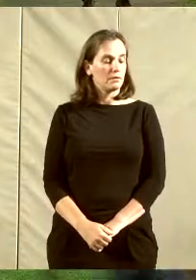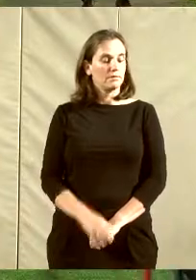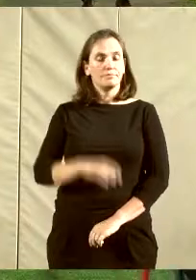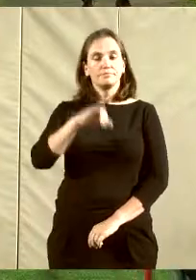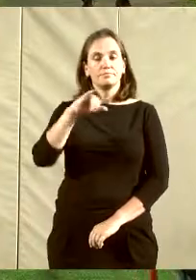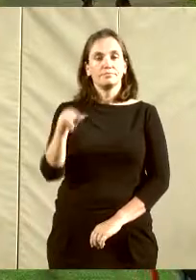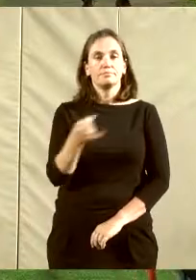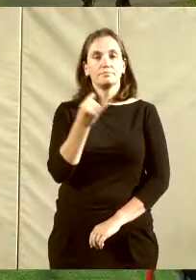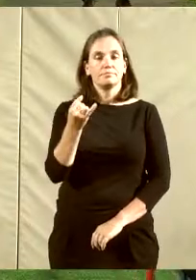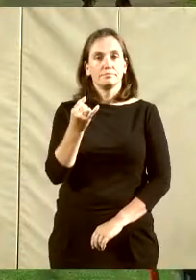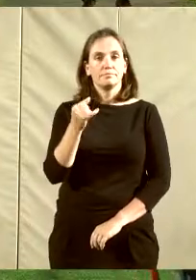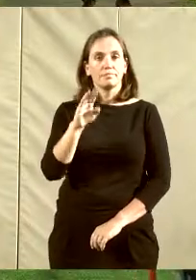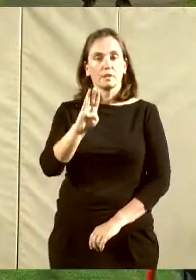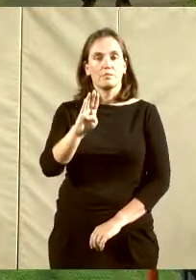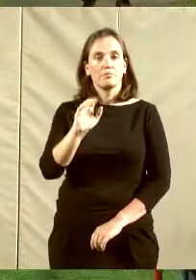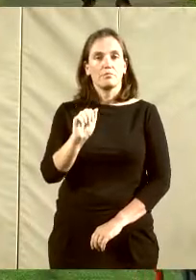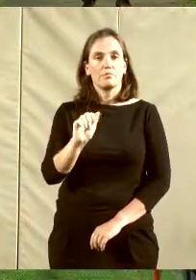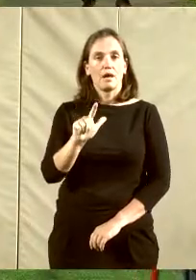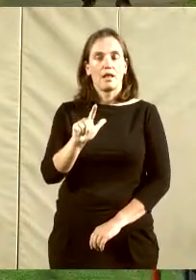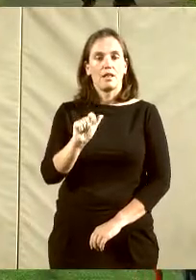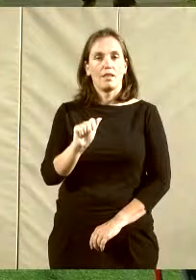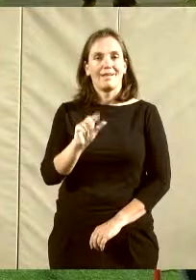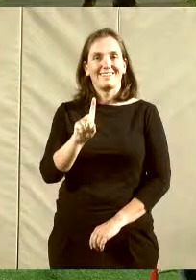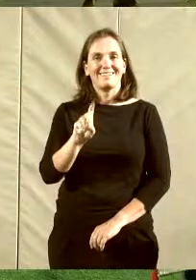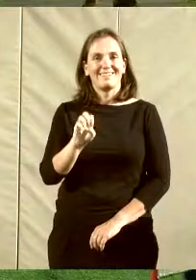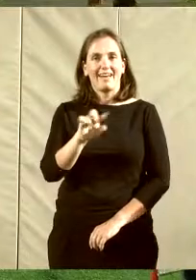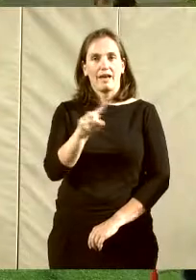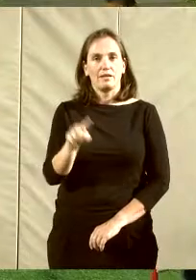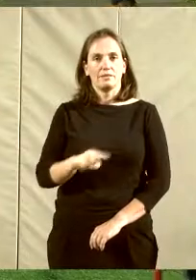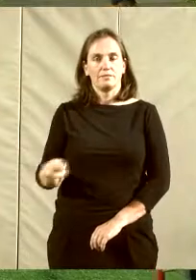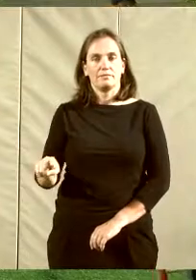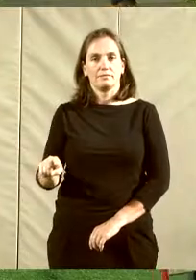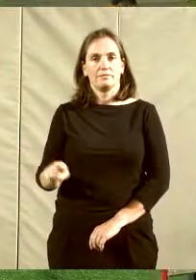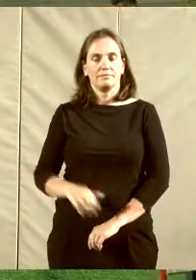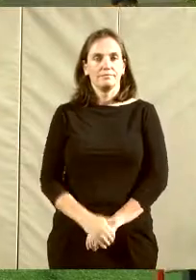Jaden Kane Balladez.